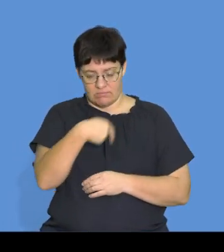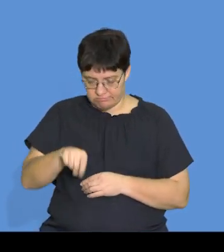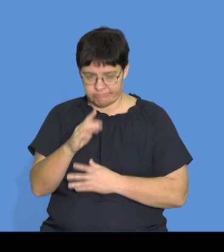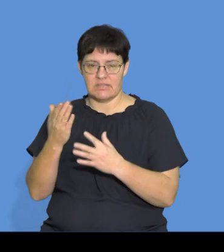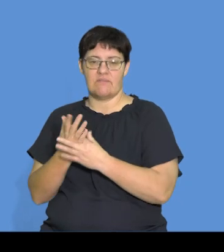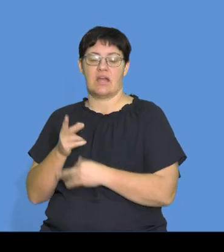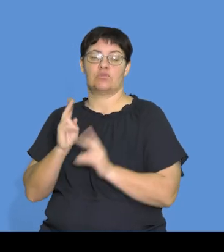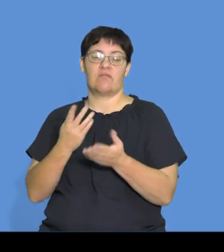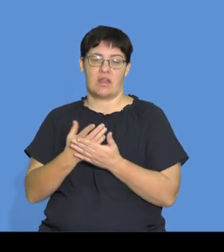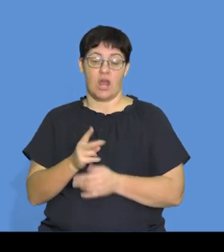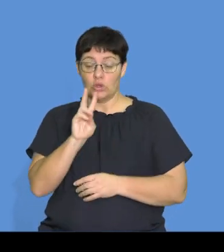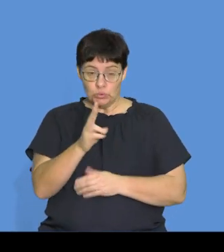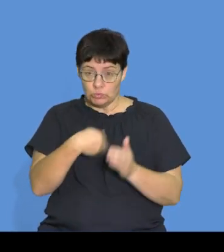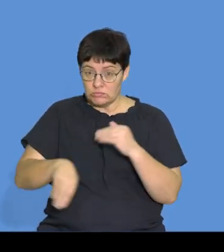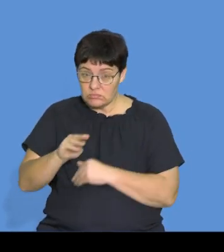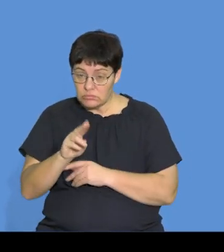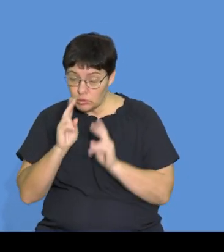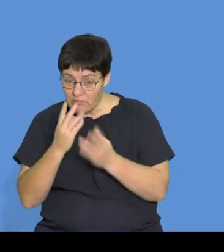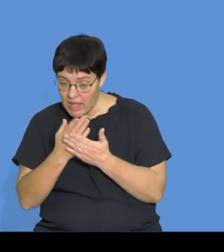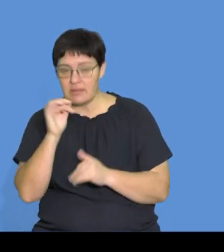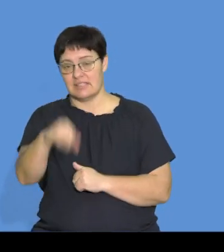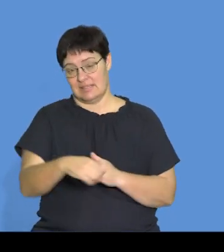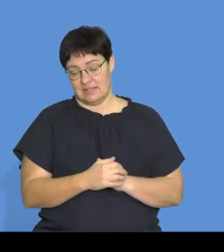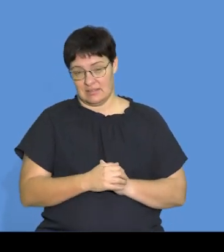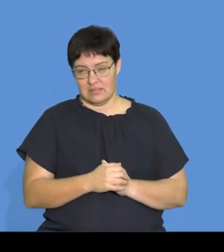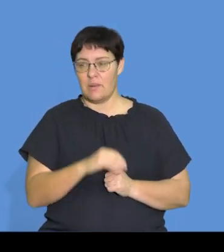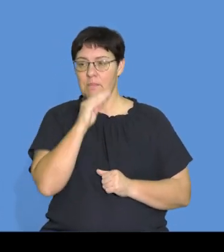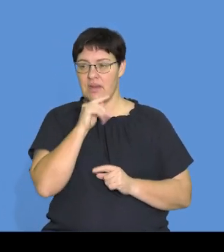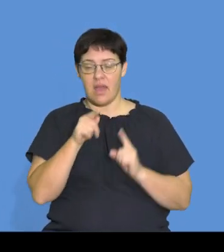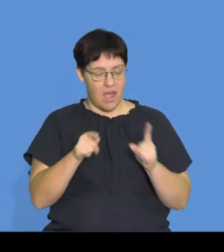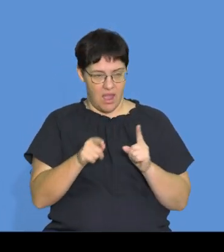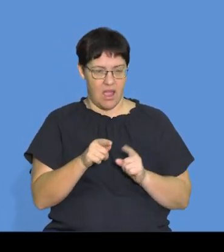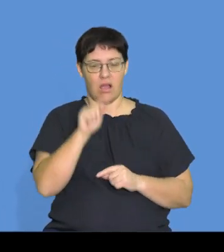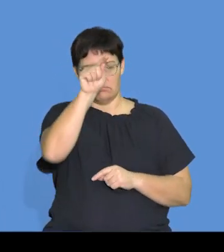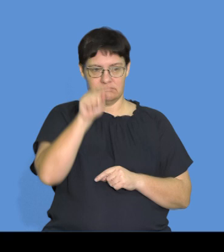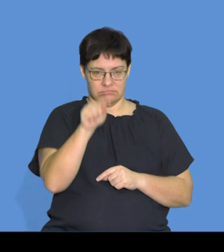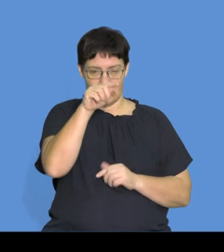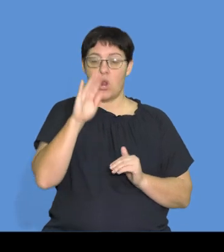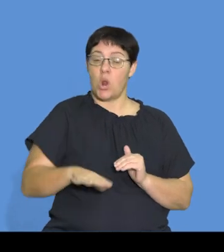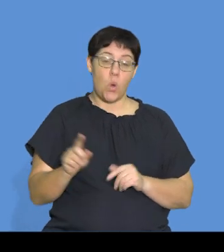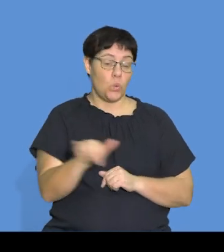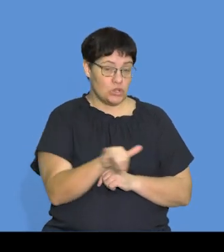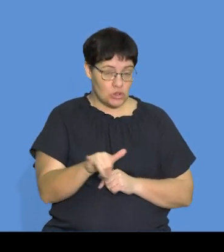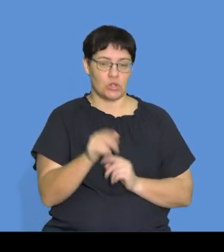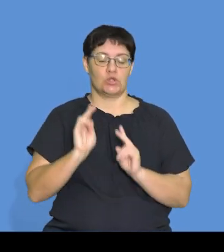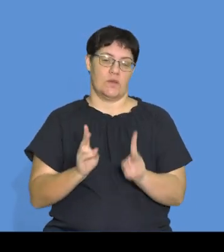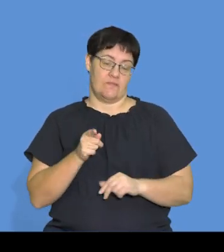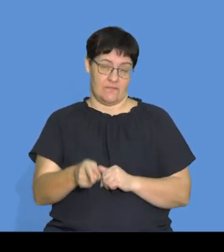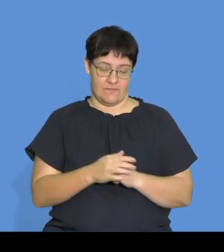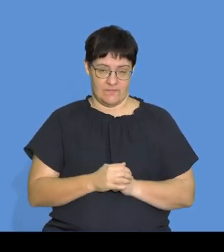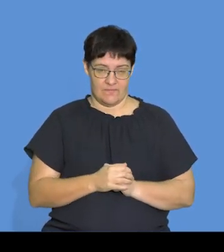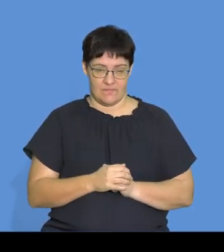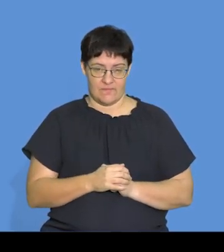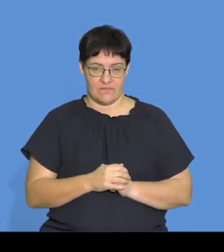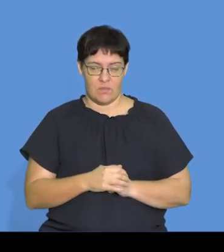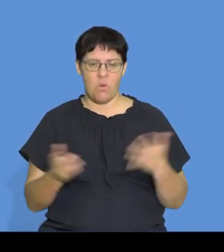12, 2 is divisible in 12. So between these two, the lowest will then be the 12. Another easy